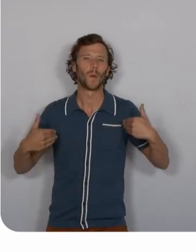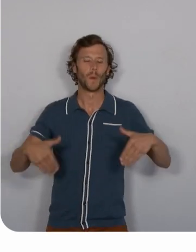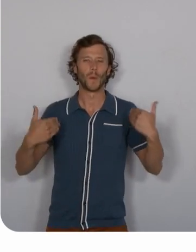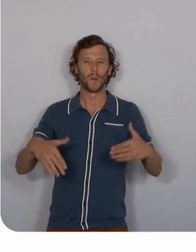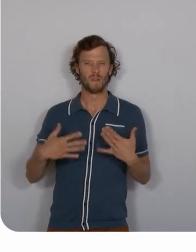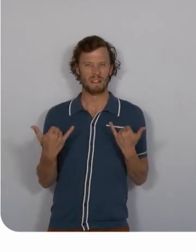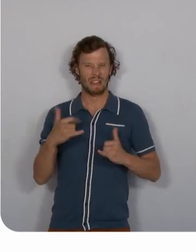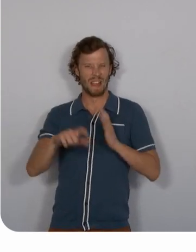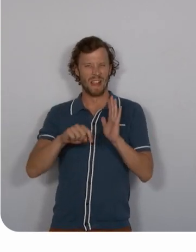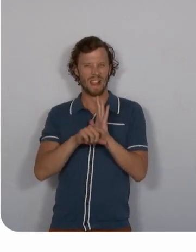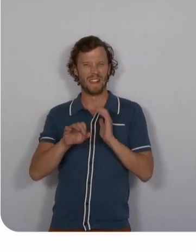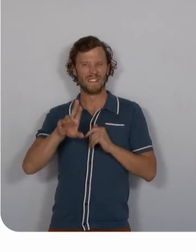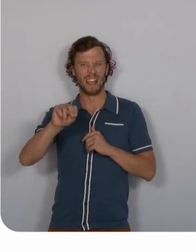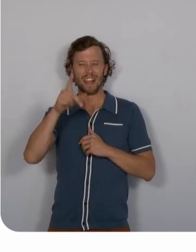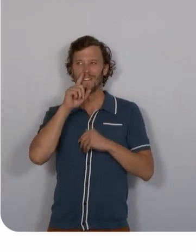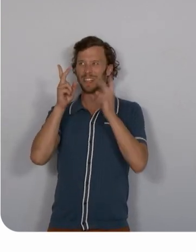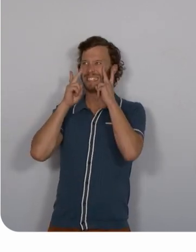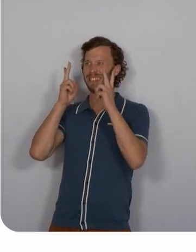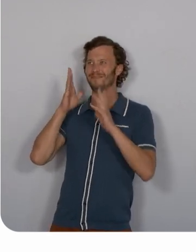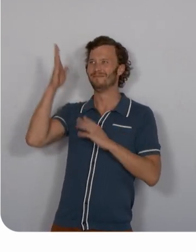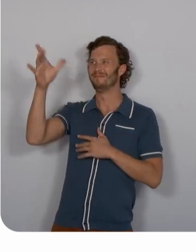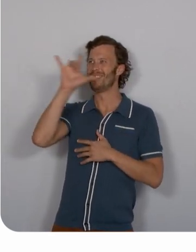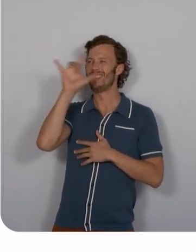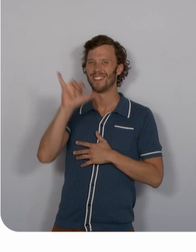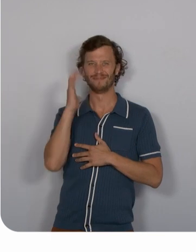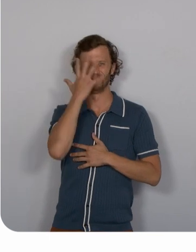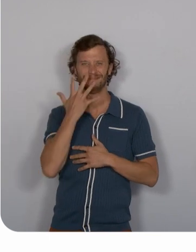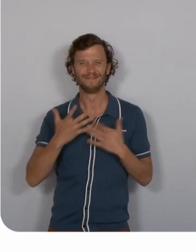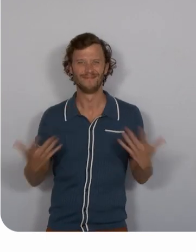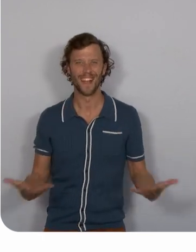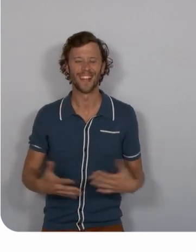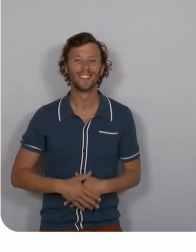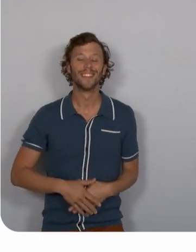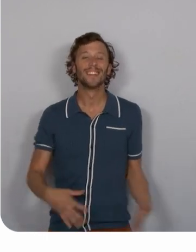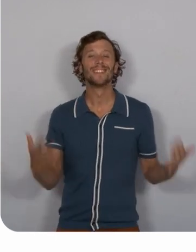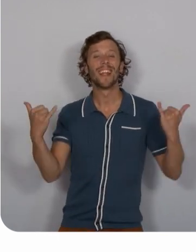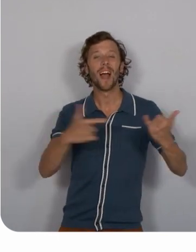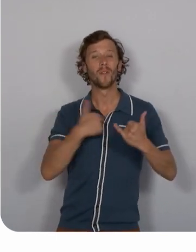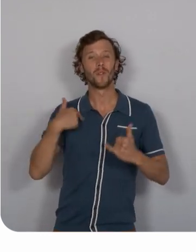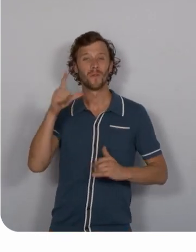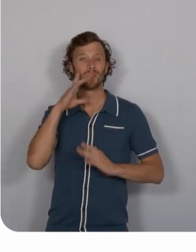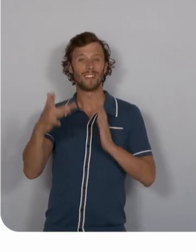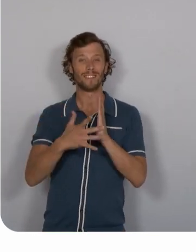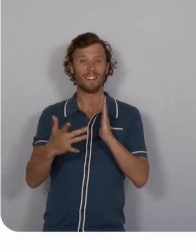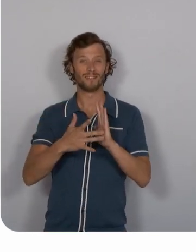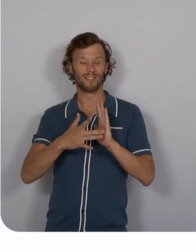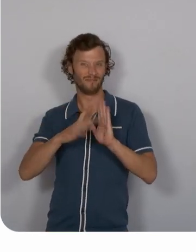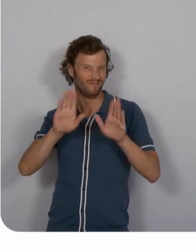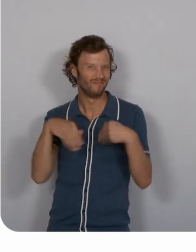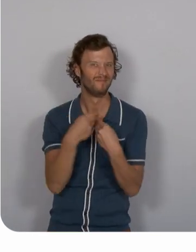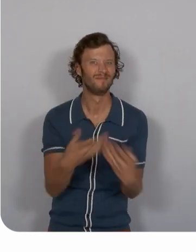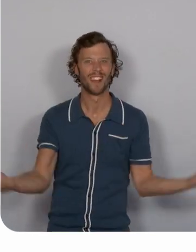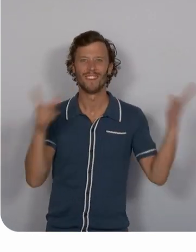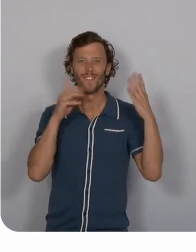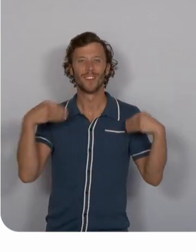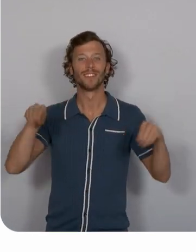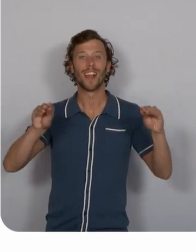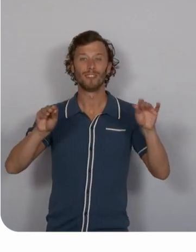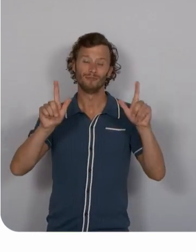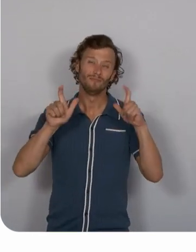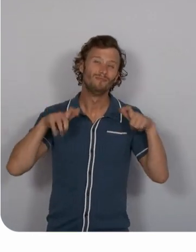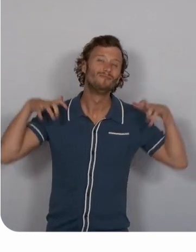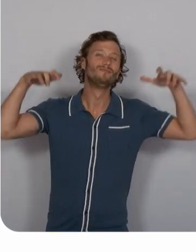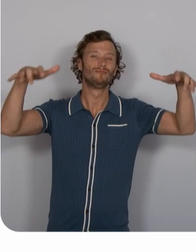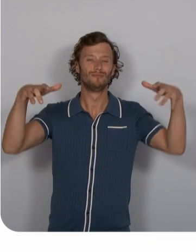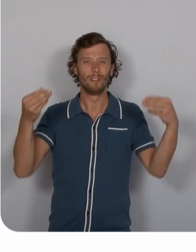right before our eyes. And we're going to bring these futuristic technologies to market, just like Mark said, to the mass market in a way that